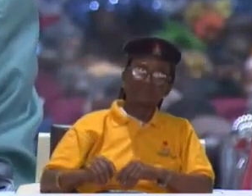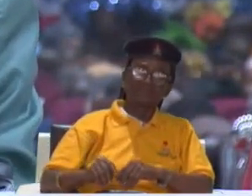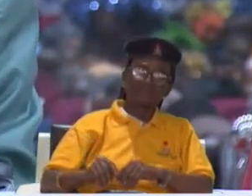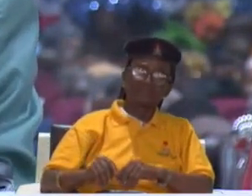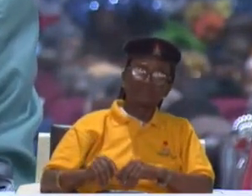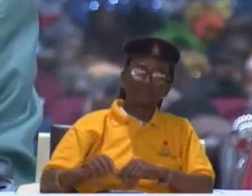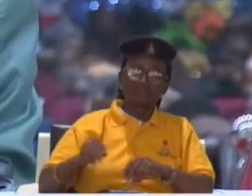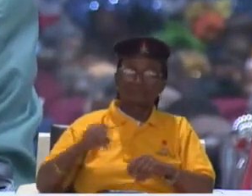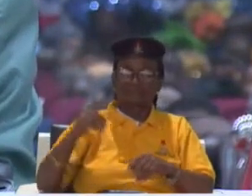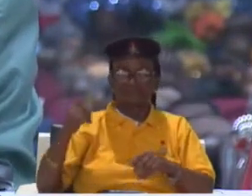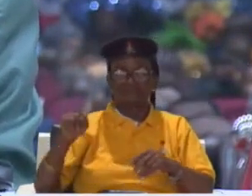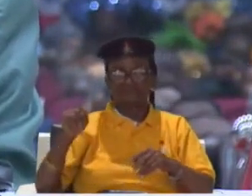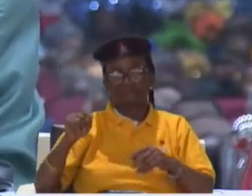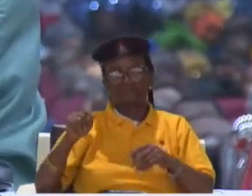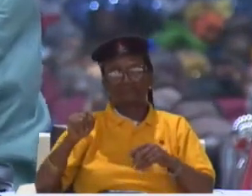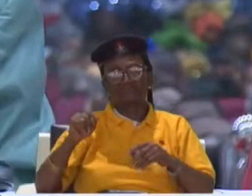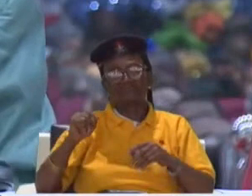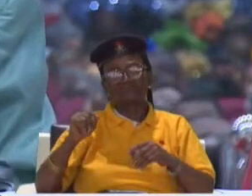52, Mark